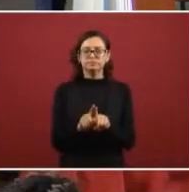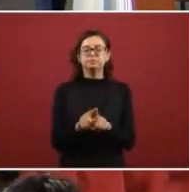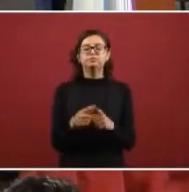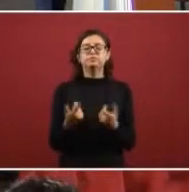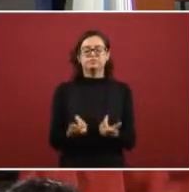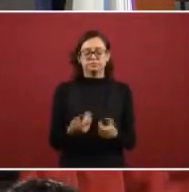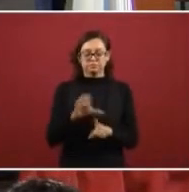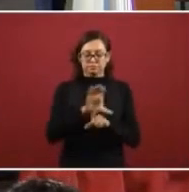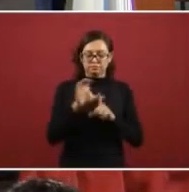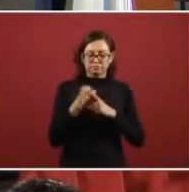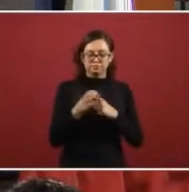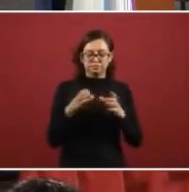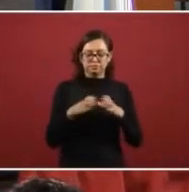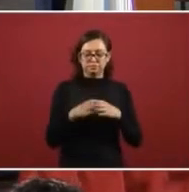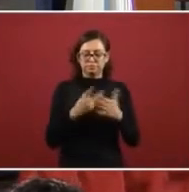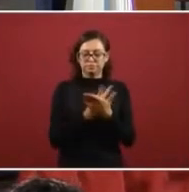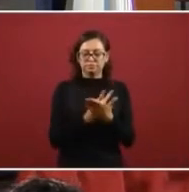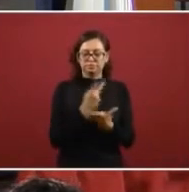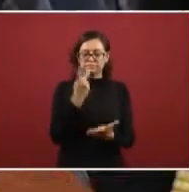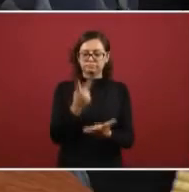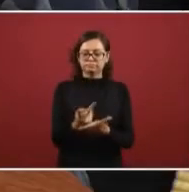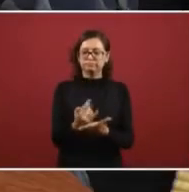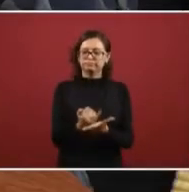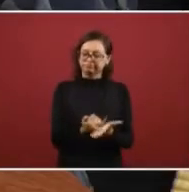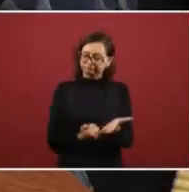Also, this committee